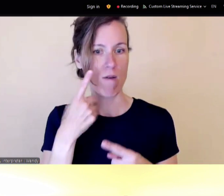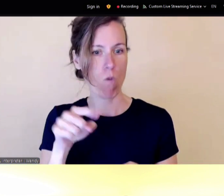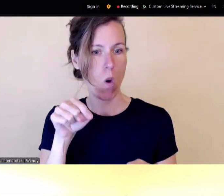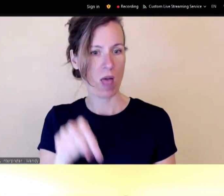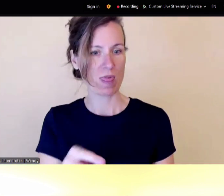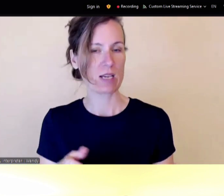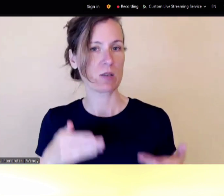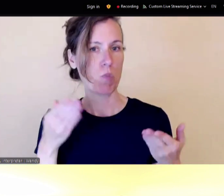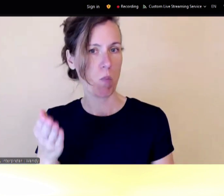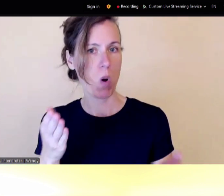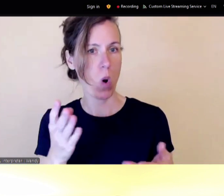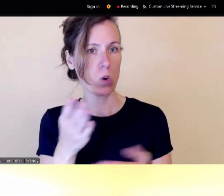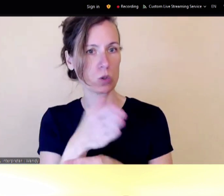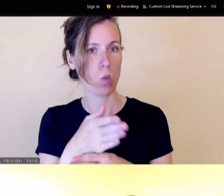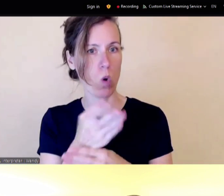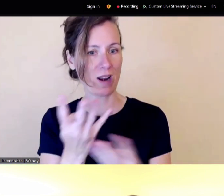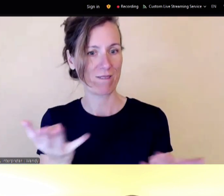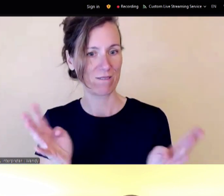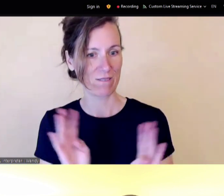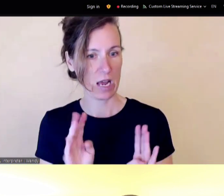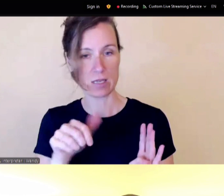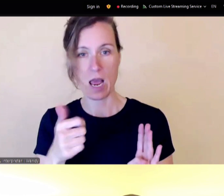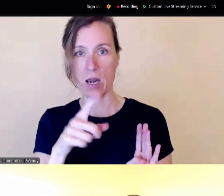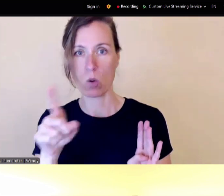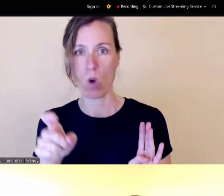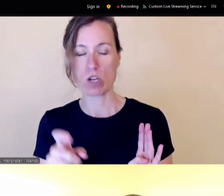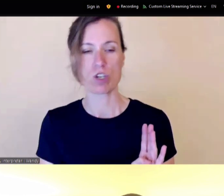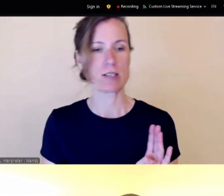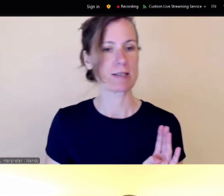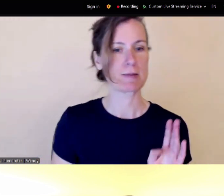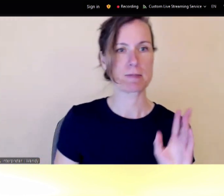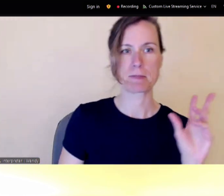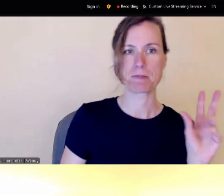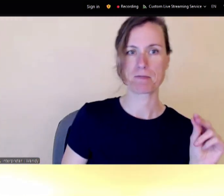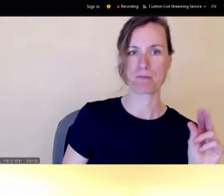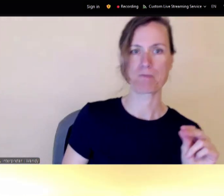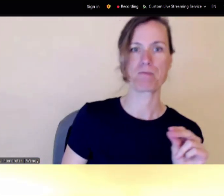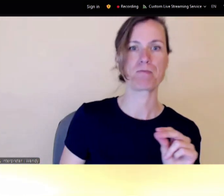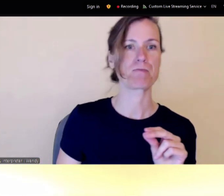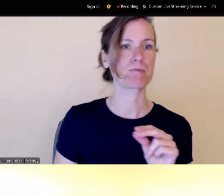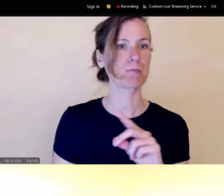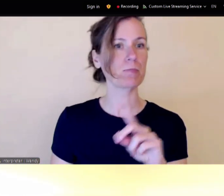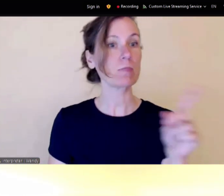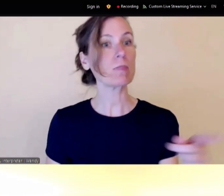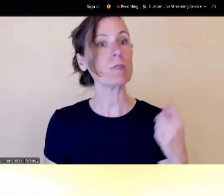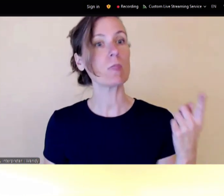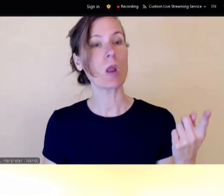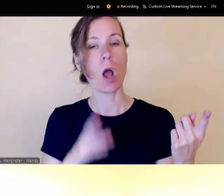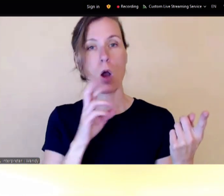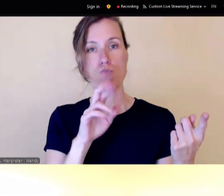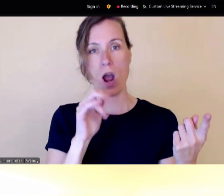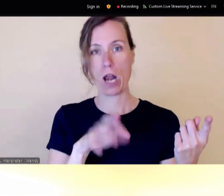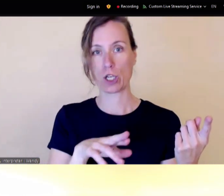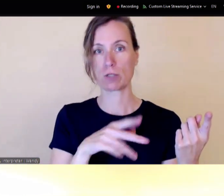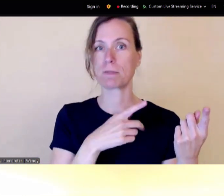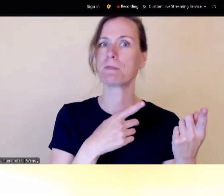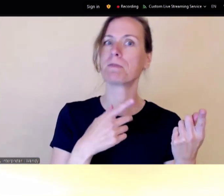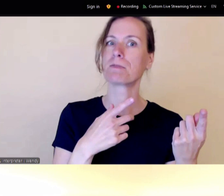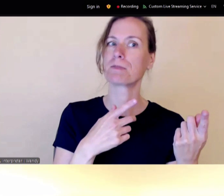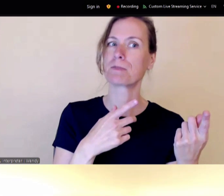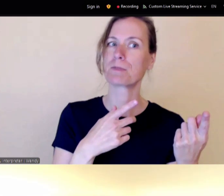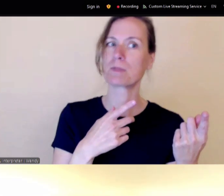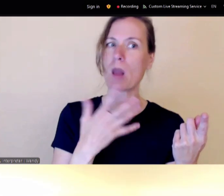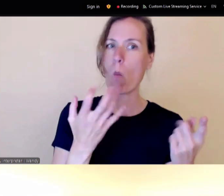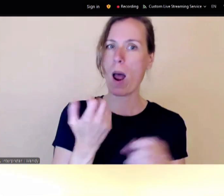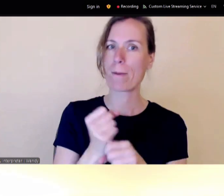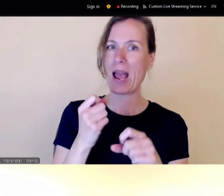Councilman Brown? I just want to say, to make it clear for everyone, it's just because they're taking a chain link fence and making